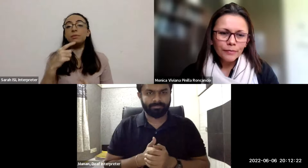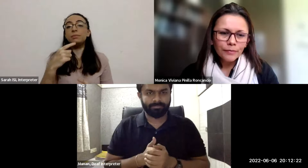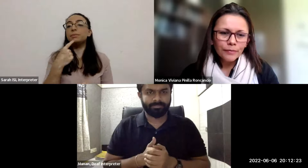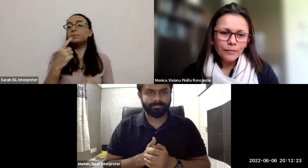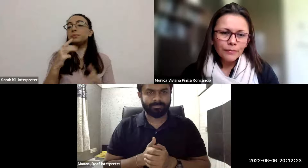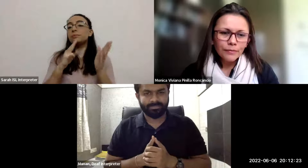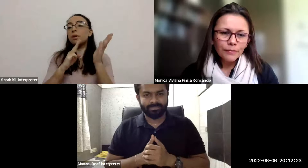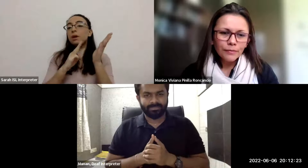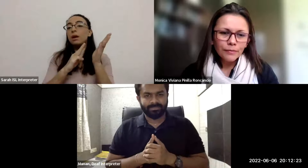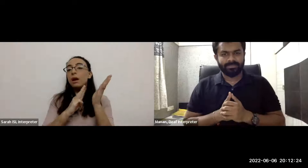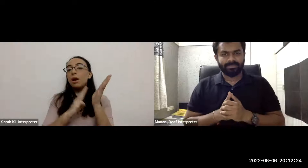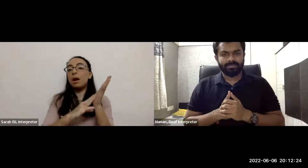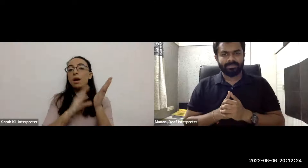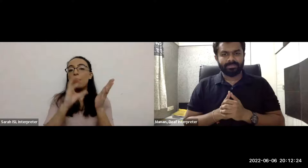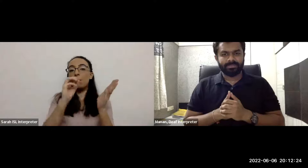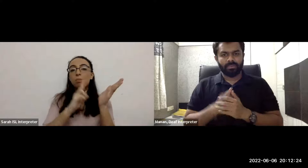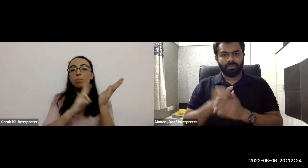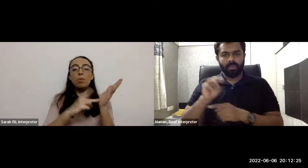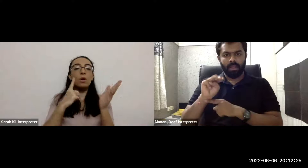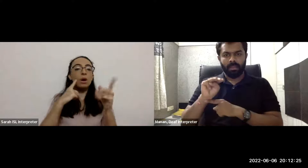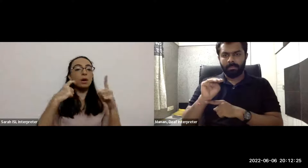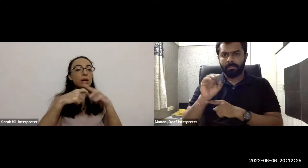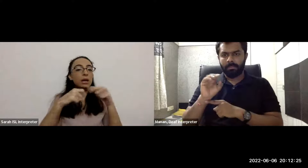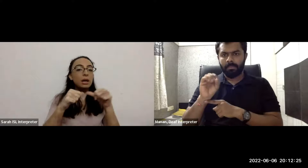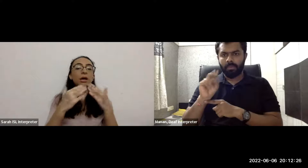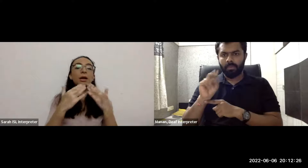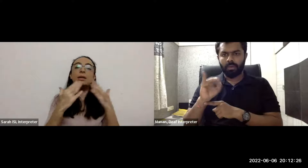Now I request